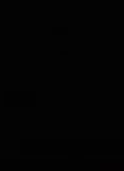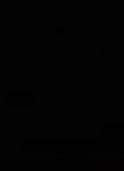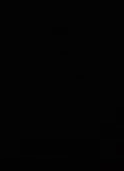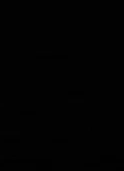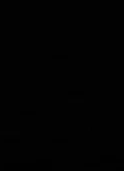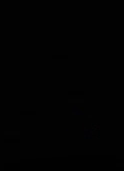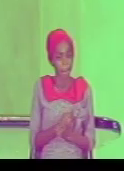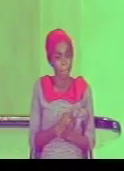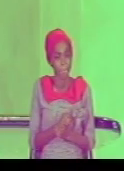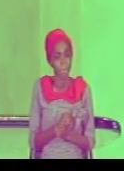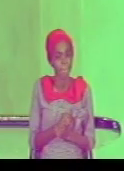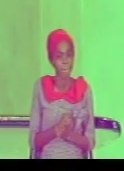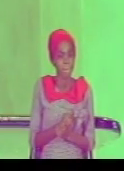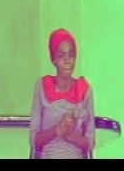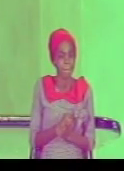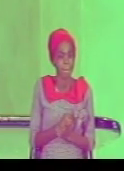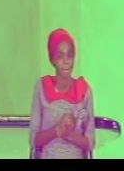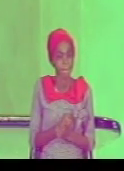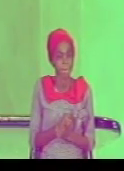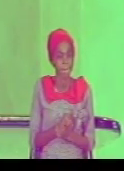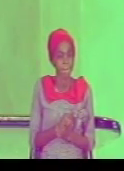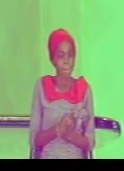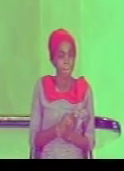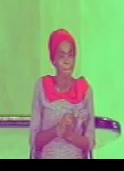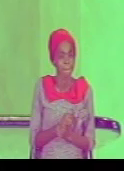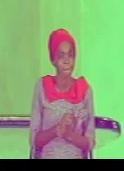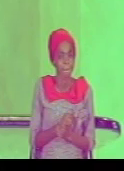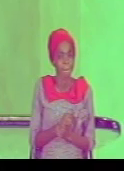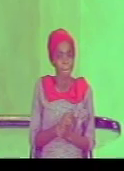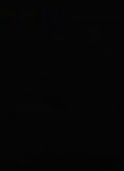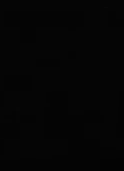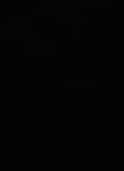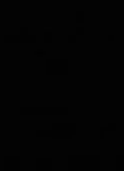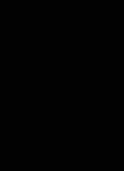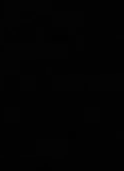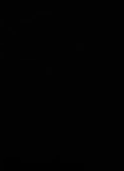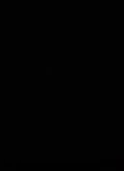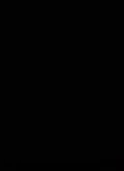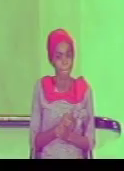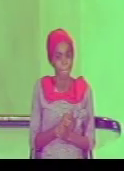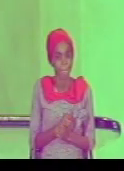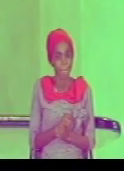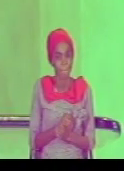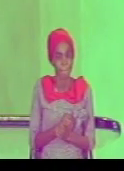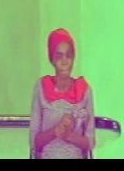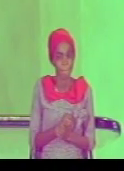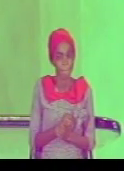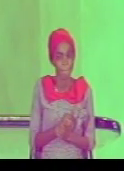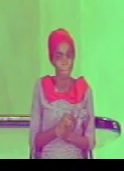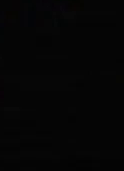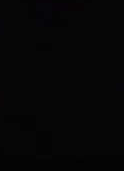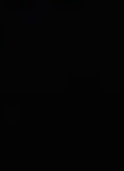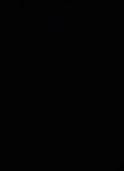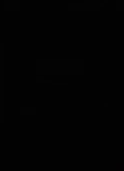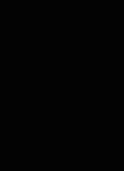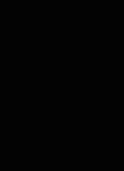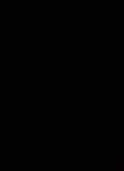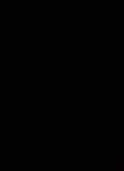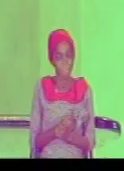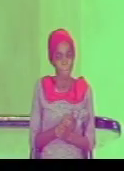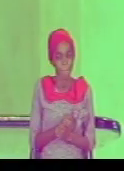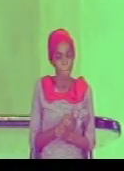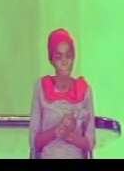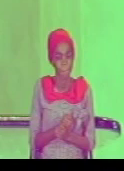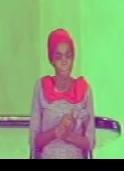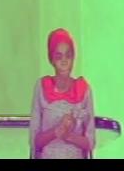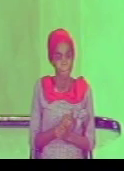ashamed. For the world, Lord, is on the throne. I will not be ashamed. I